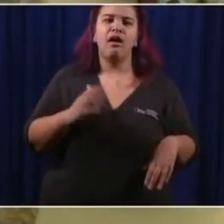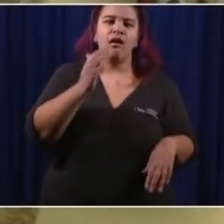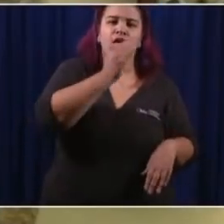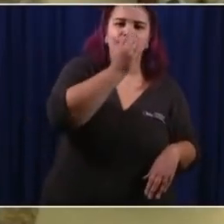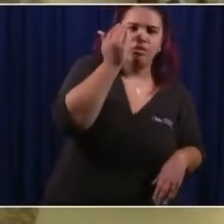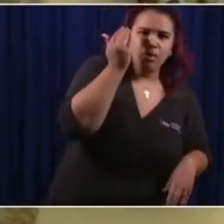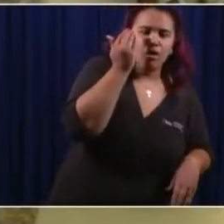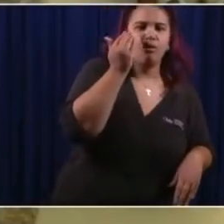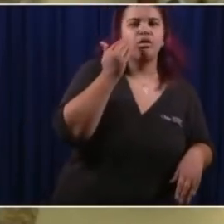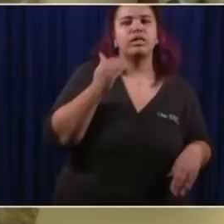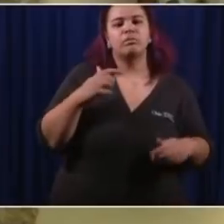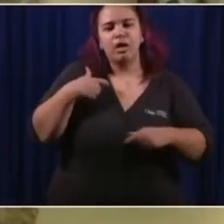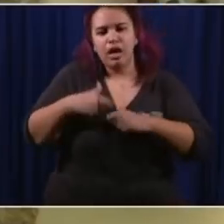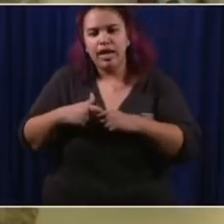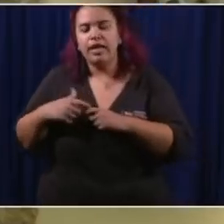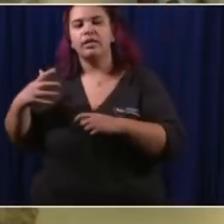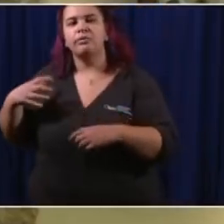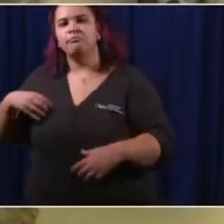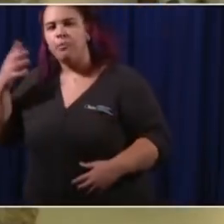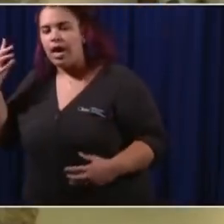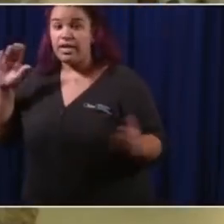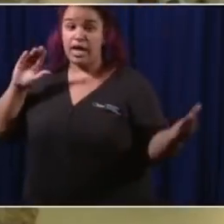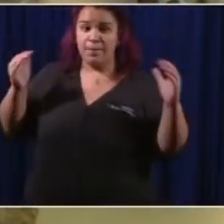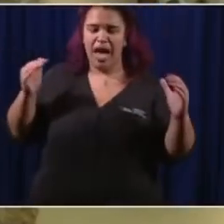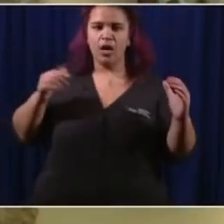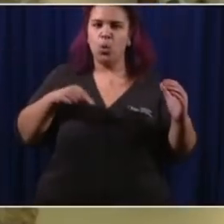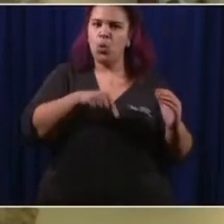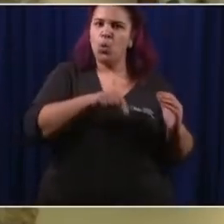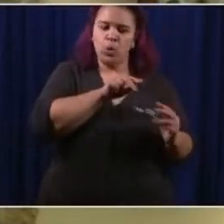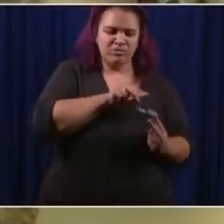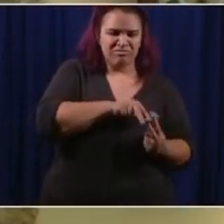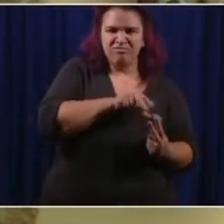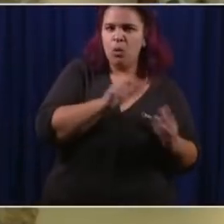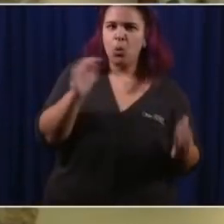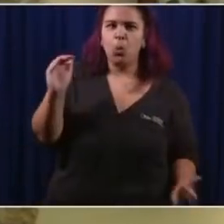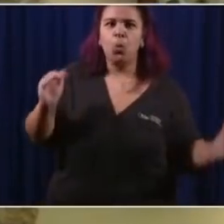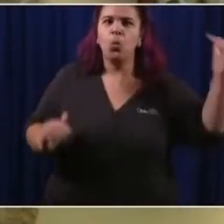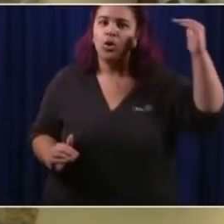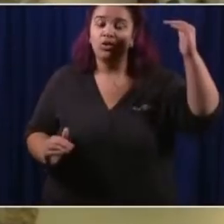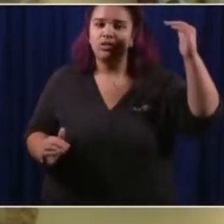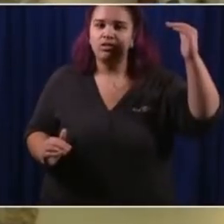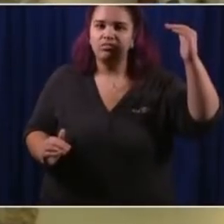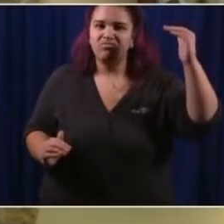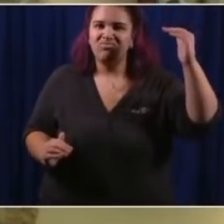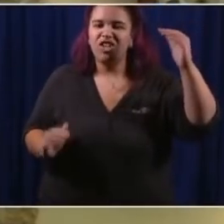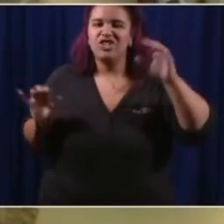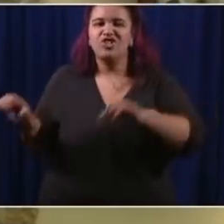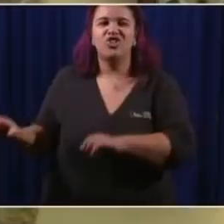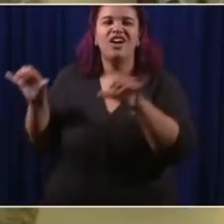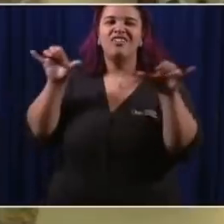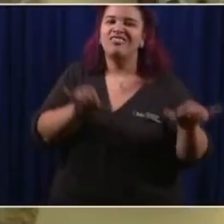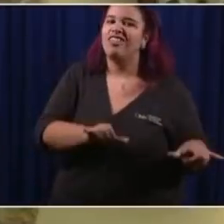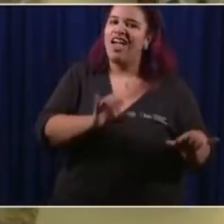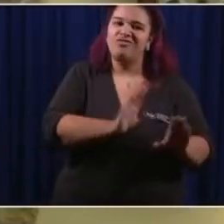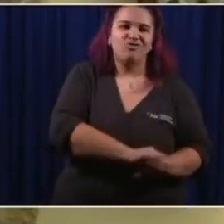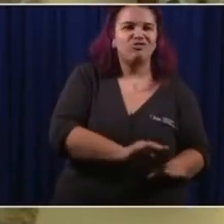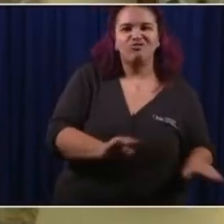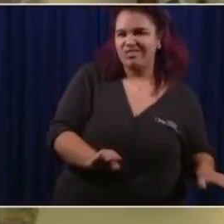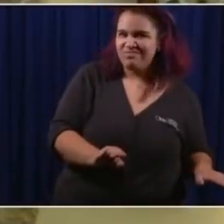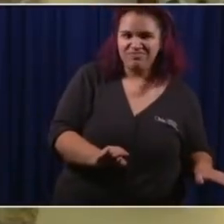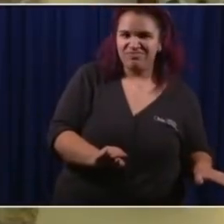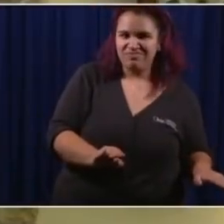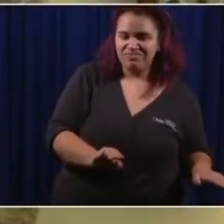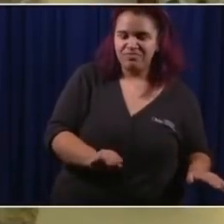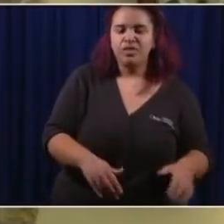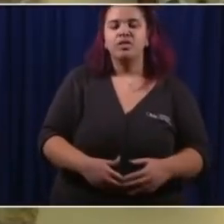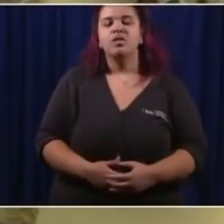children who have these higher rates, higher numbers. And again, that should not surprise us. So in